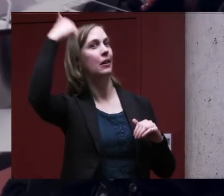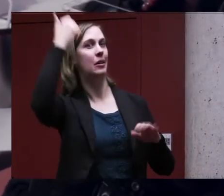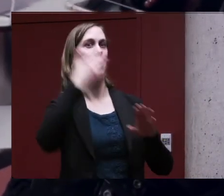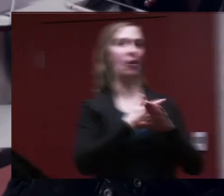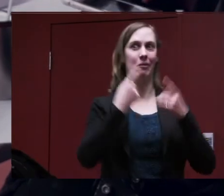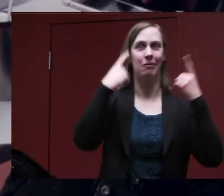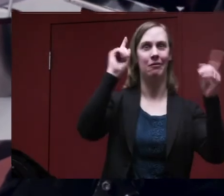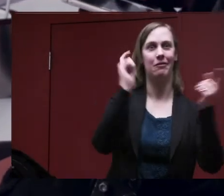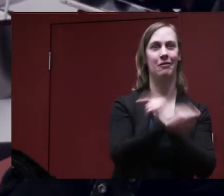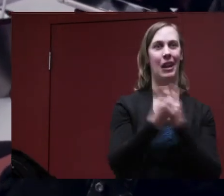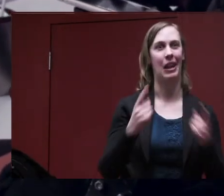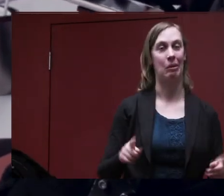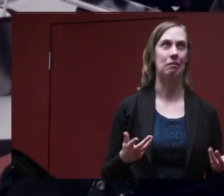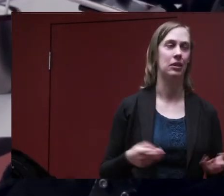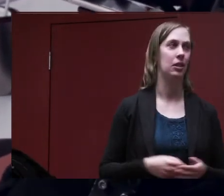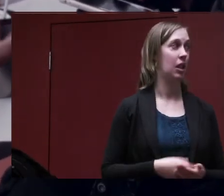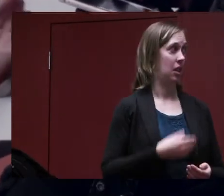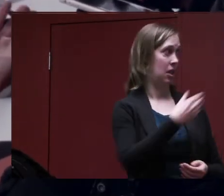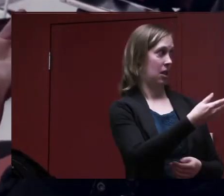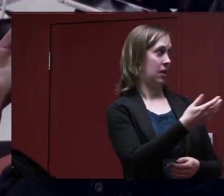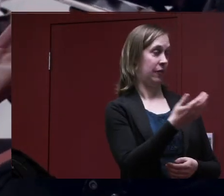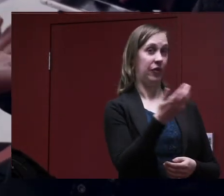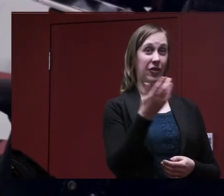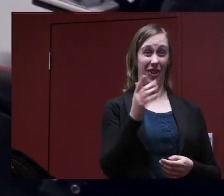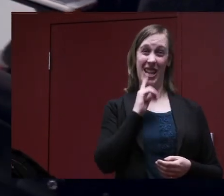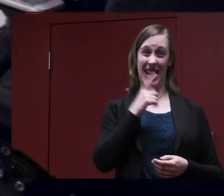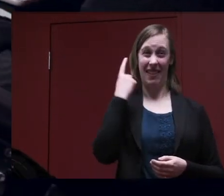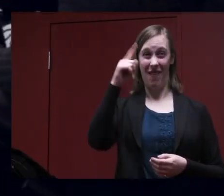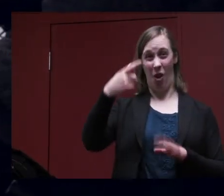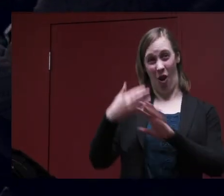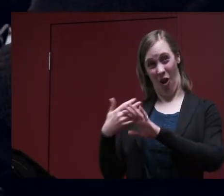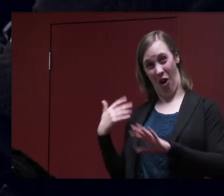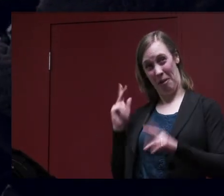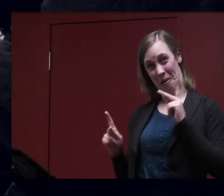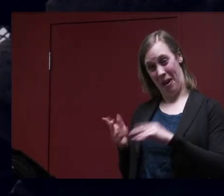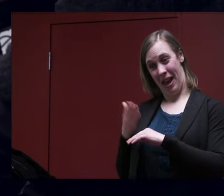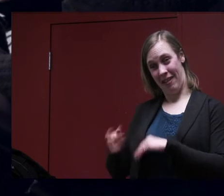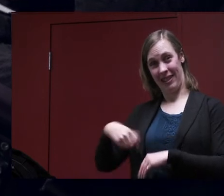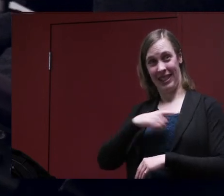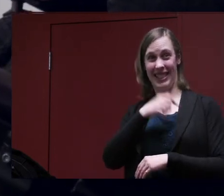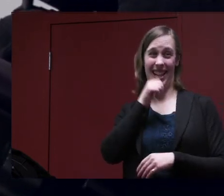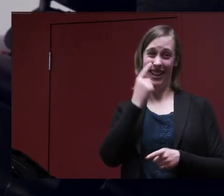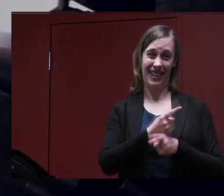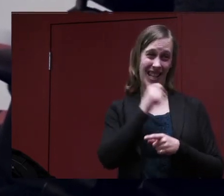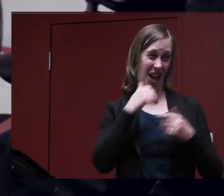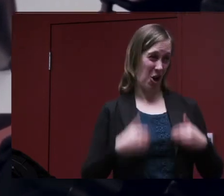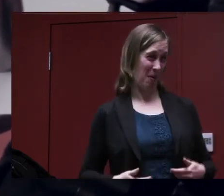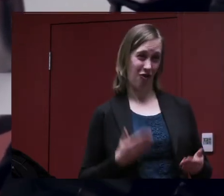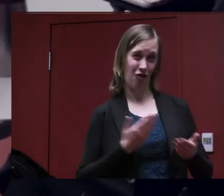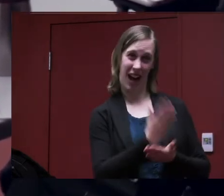We're doing it to pay it forward. It's not right. It's not a human right to have to live like this. I mean,